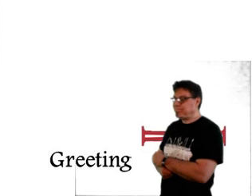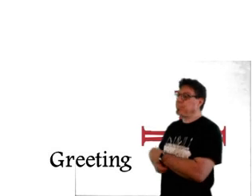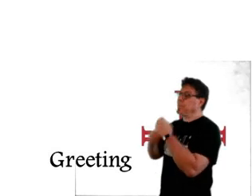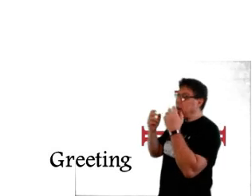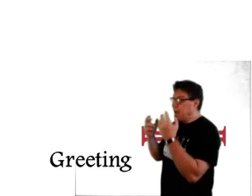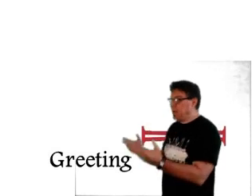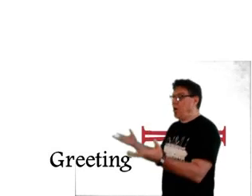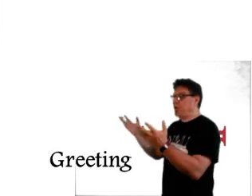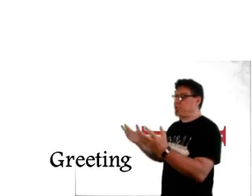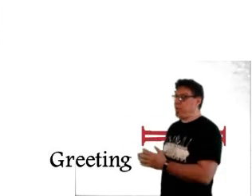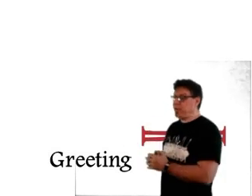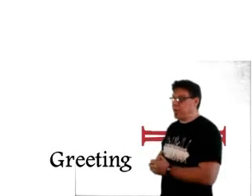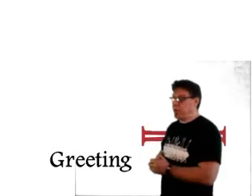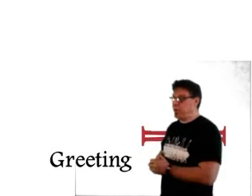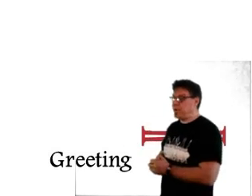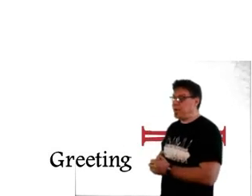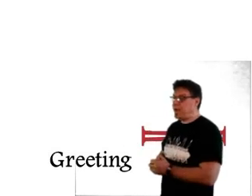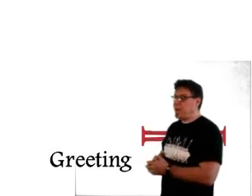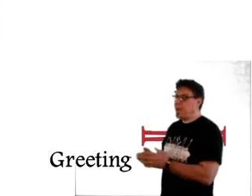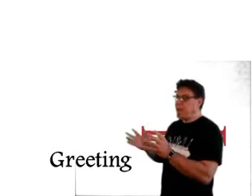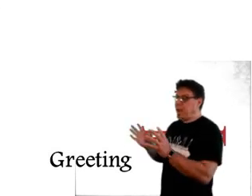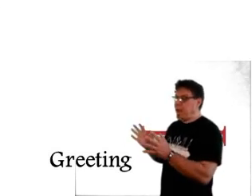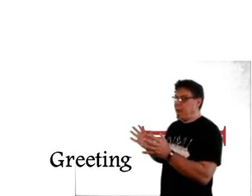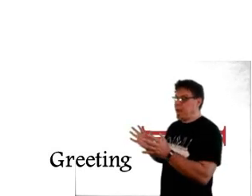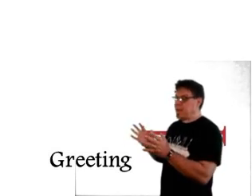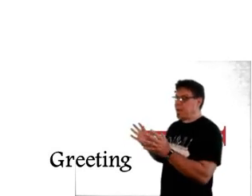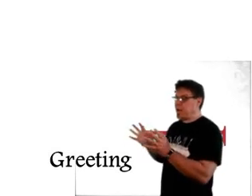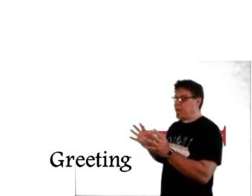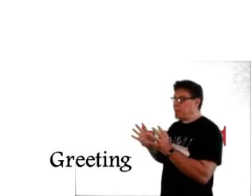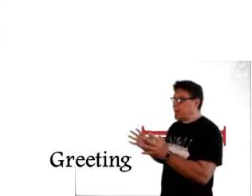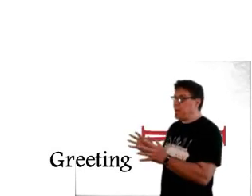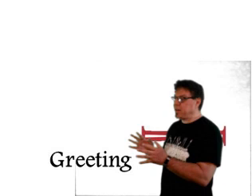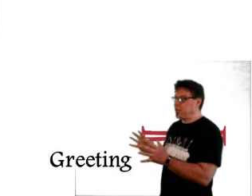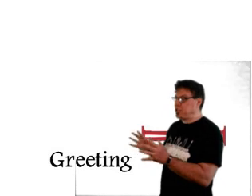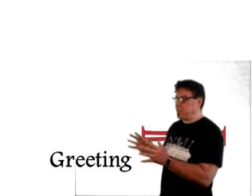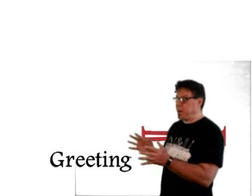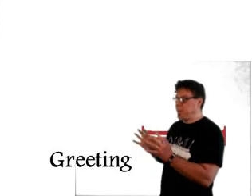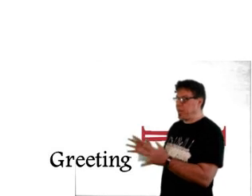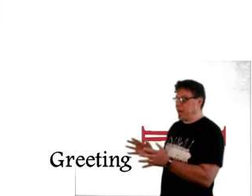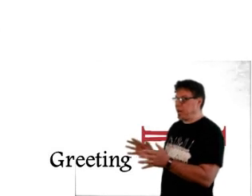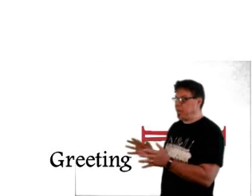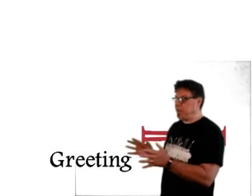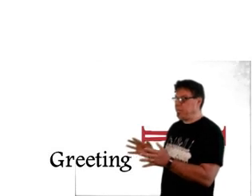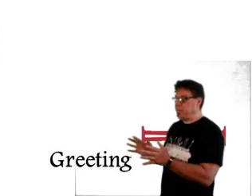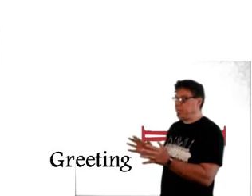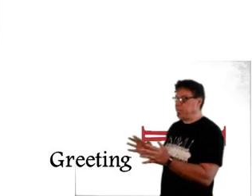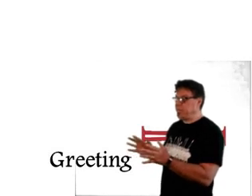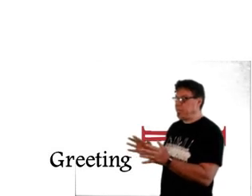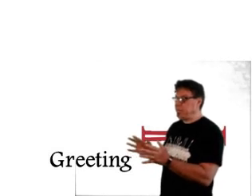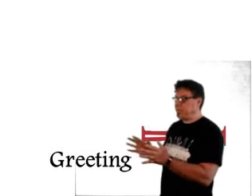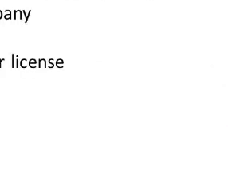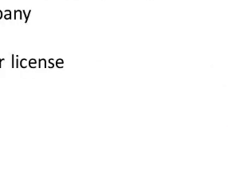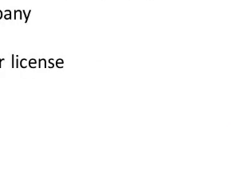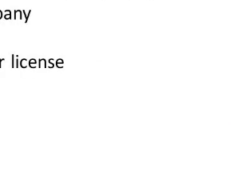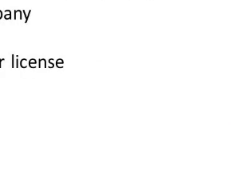Spirit be with you all. And also with you. Hey, can we come back to the sheep shepherd thing?